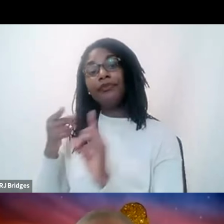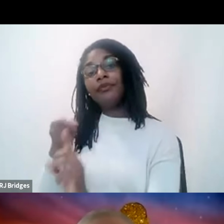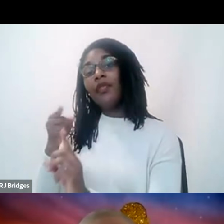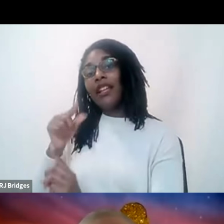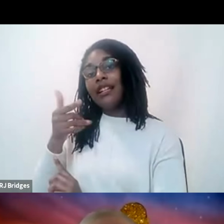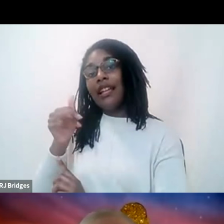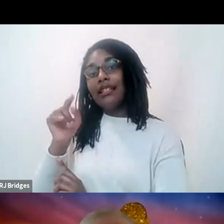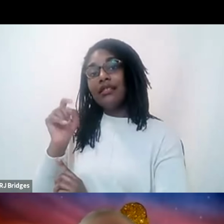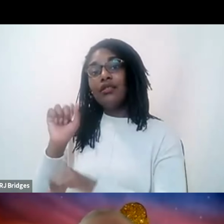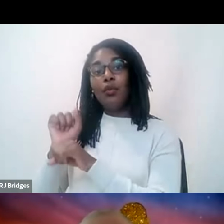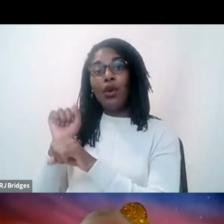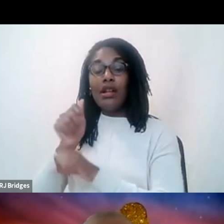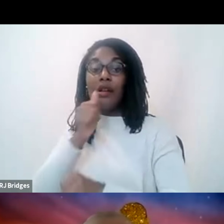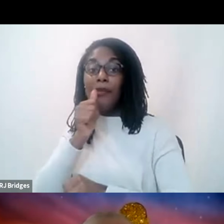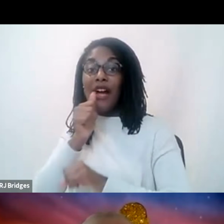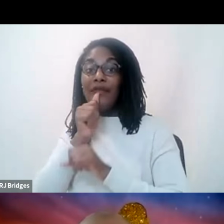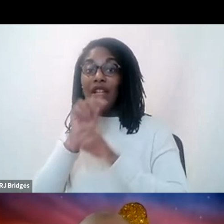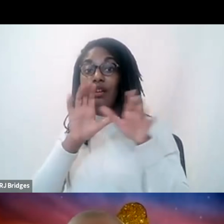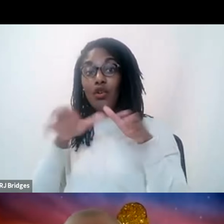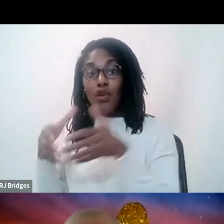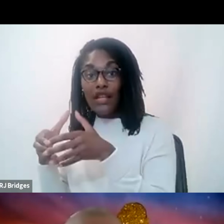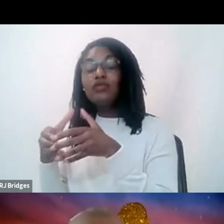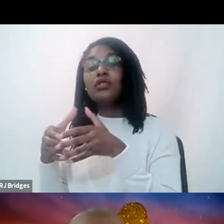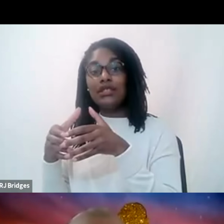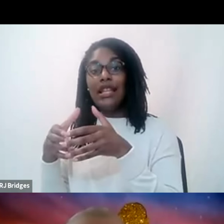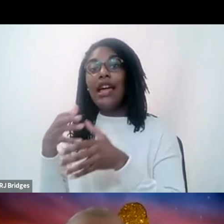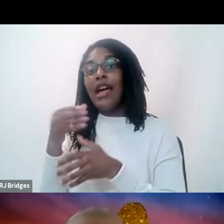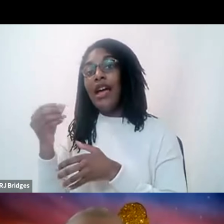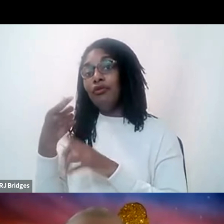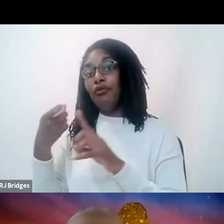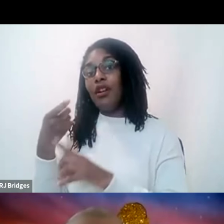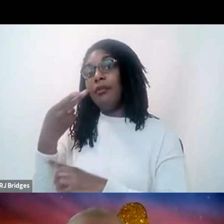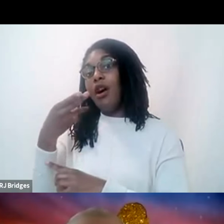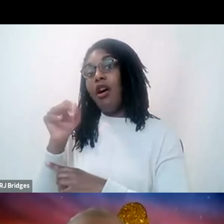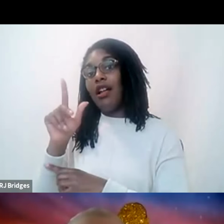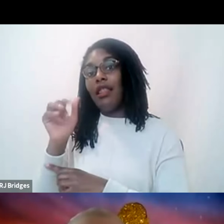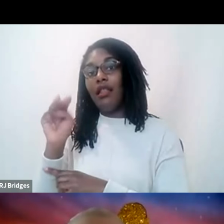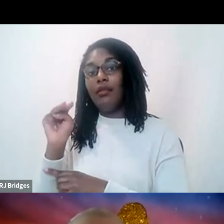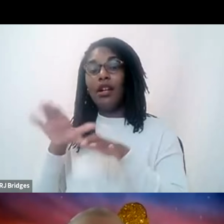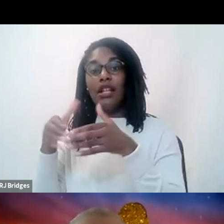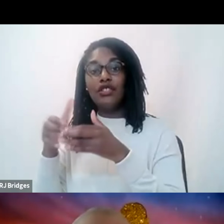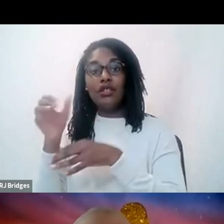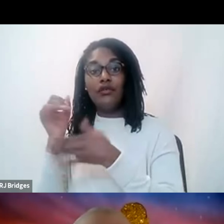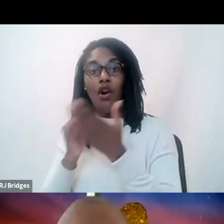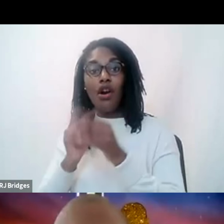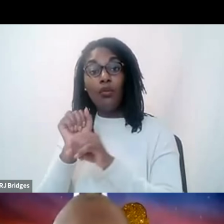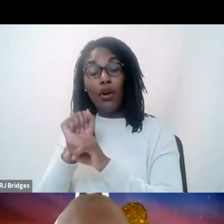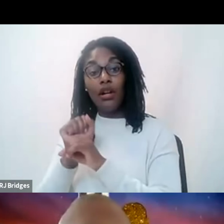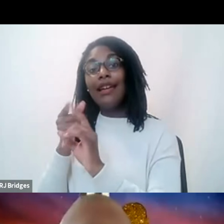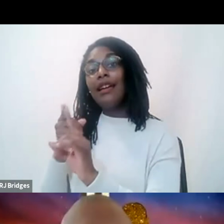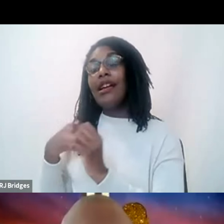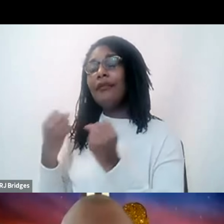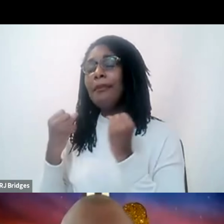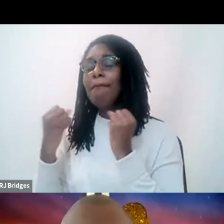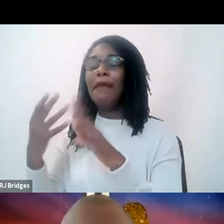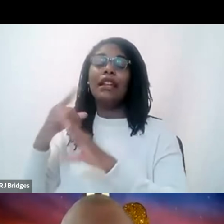esteemed private collections and an acquisition by the Studio Museum in Harlem's collection. He has many public art